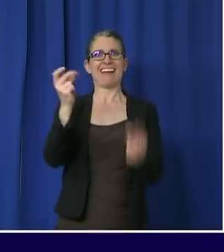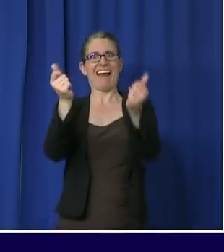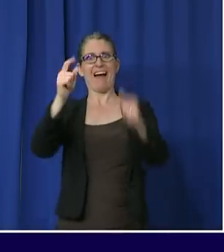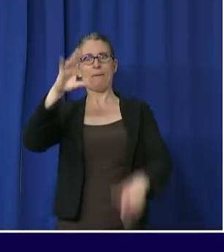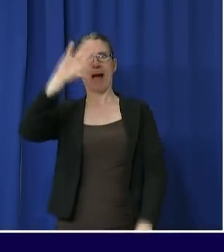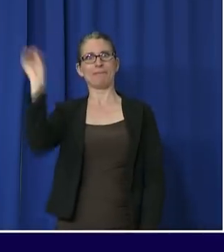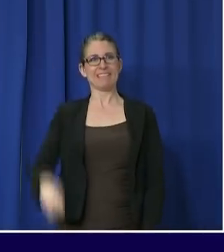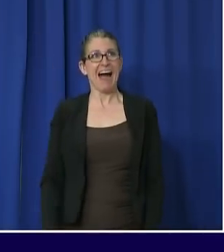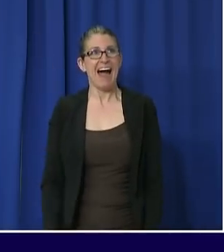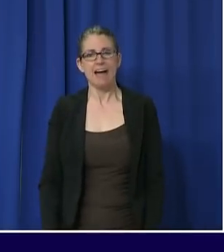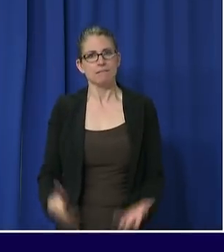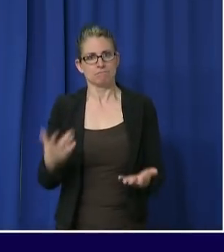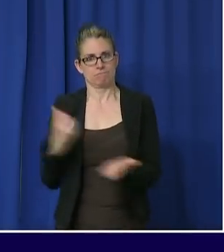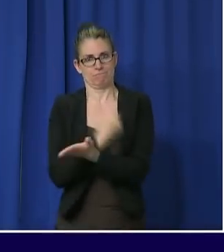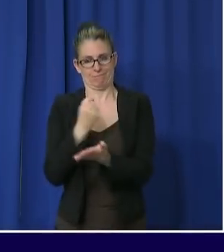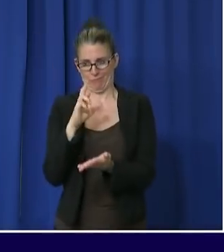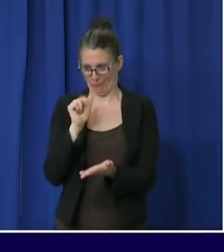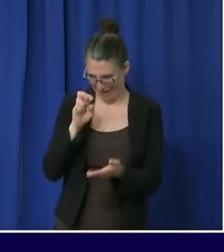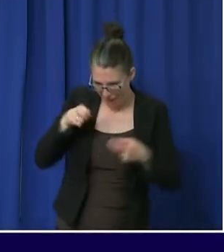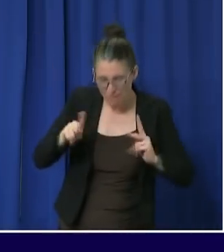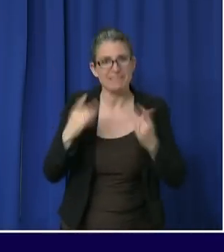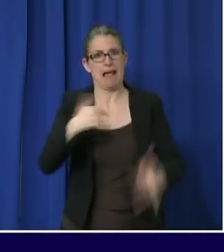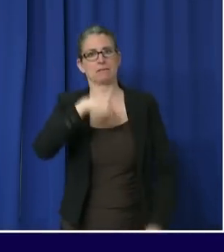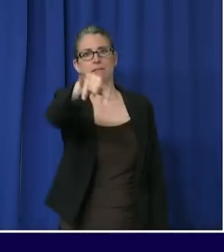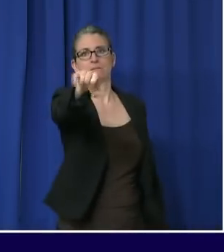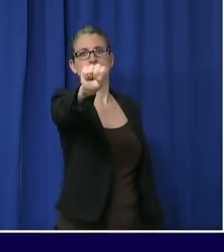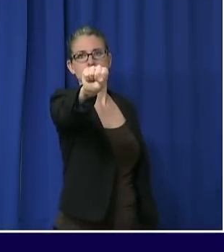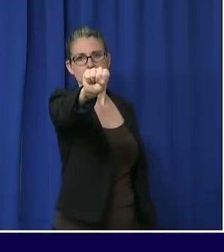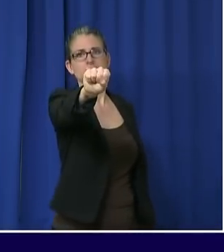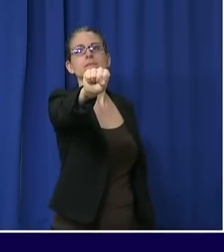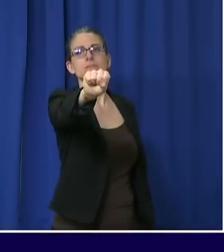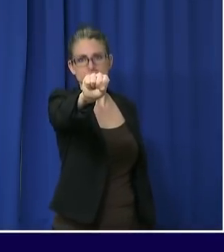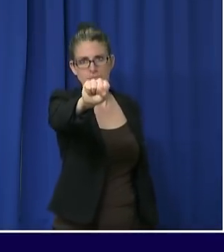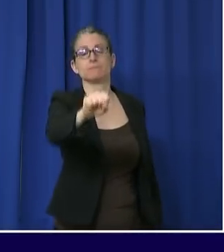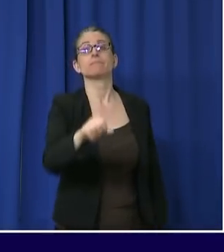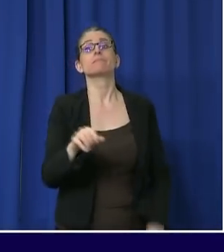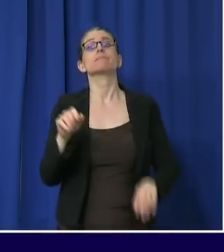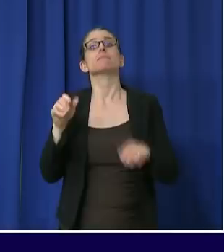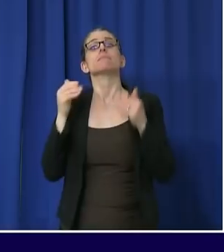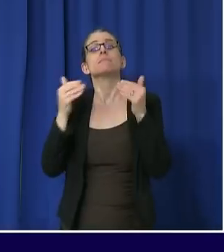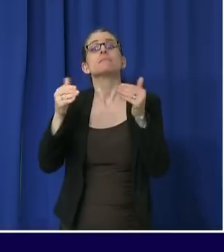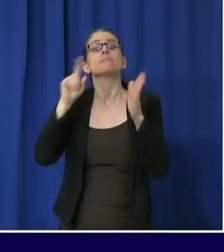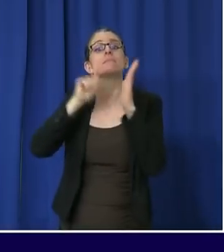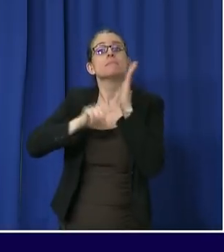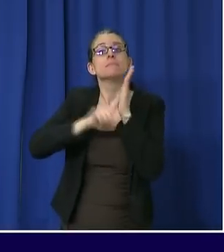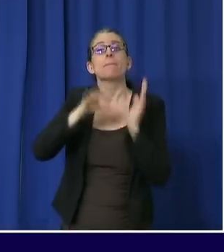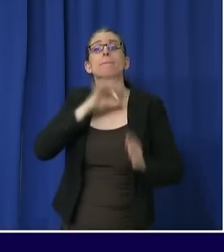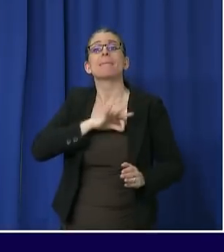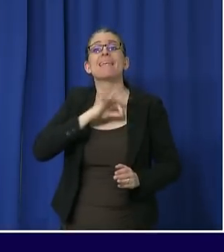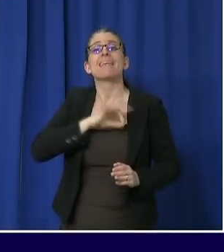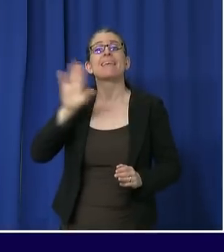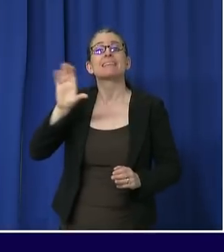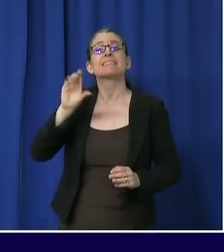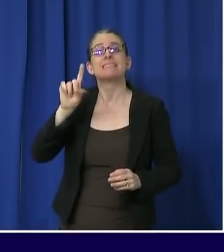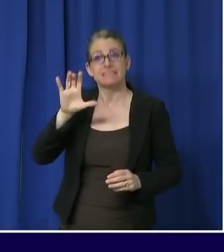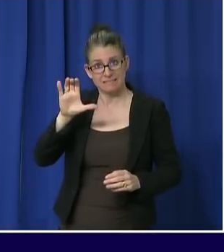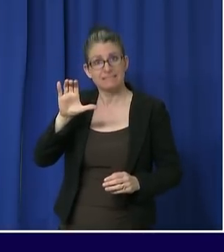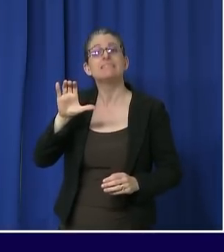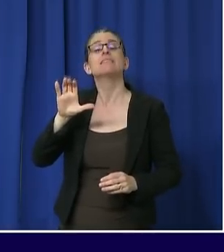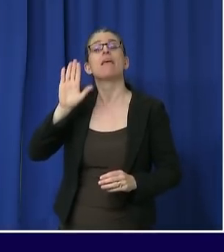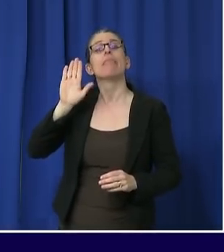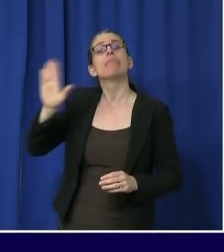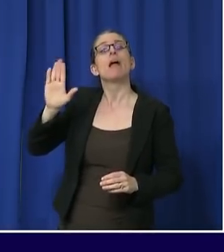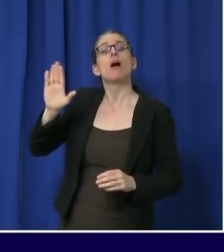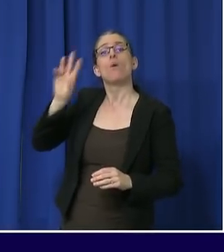Google Maine CDC Influenza report. Virtually every week, for even in the midst of COVID-19, we